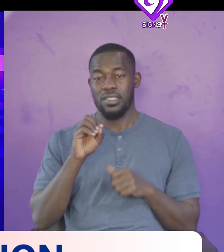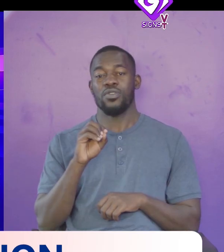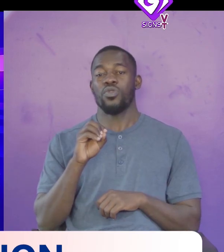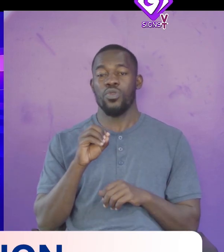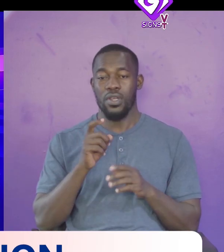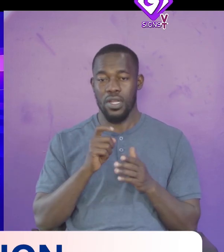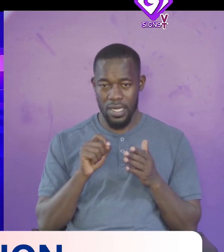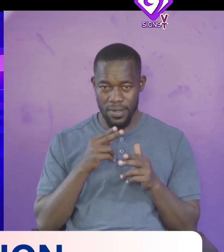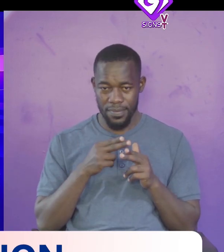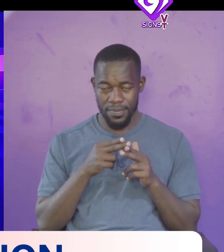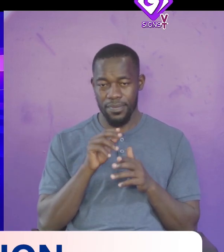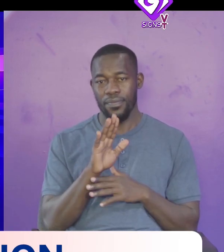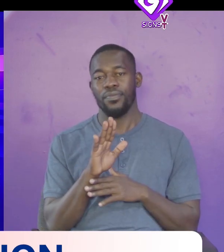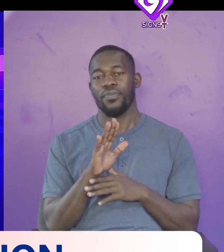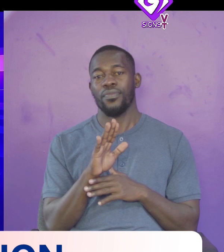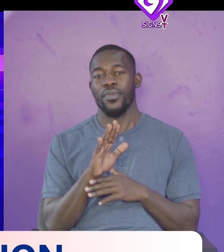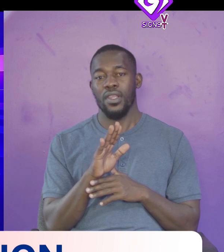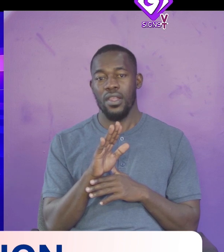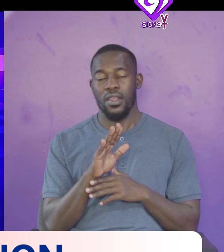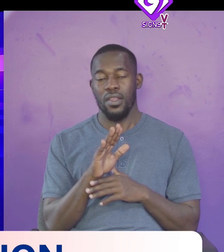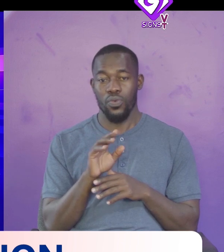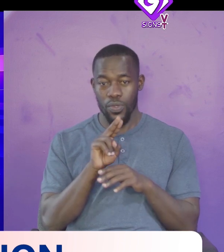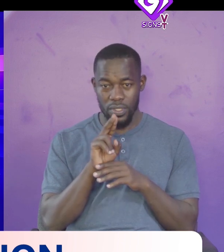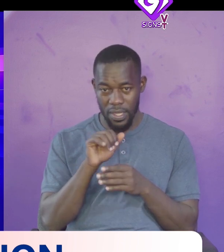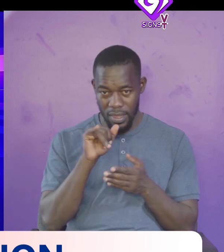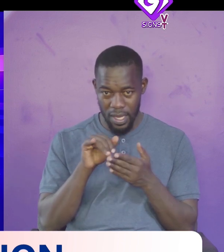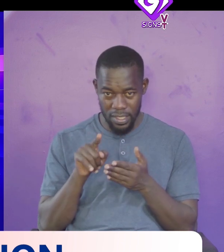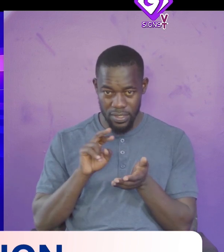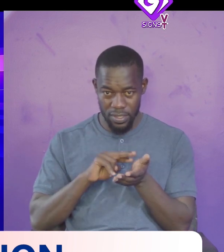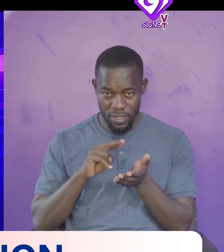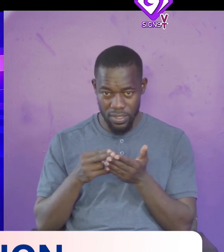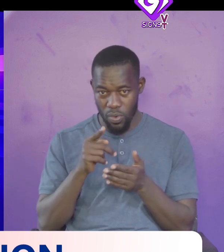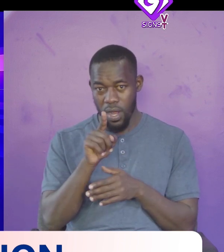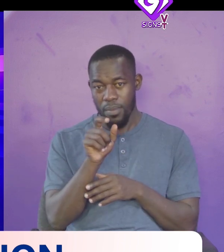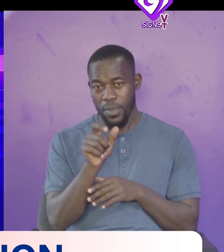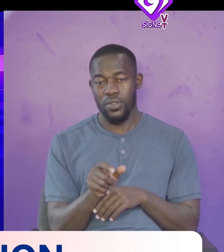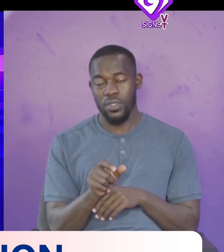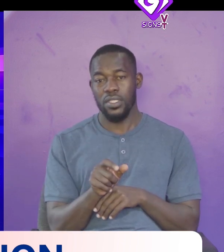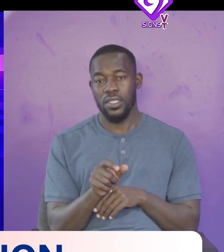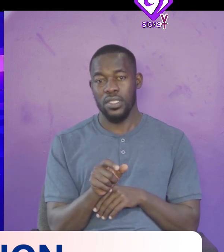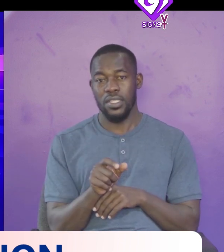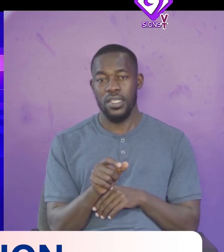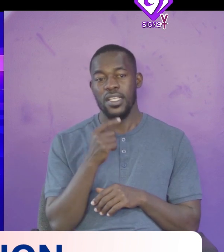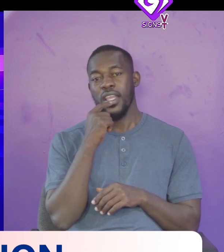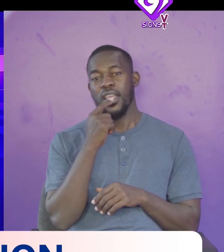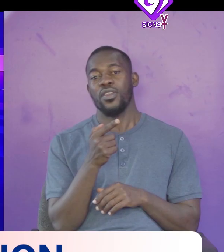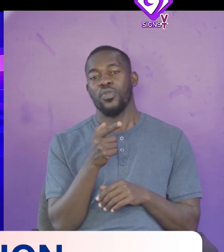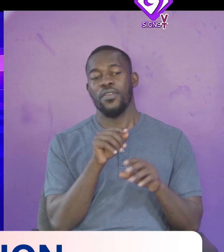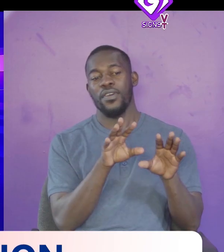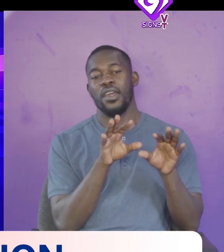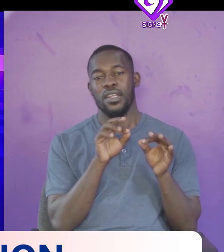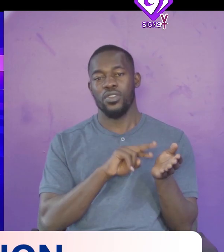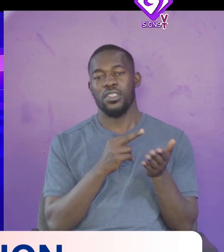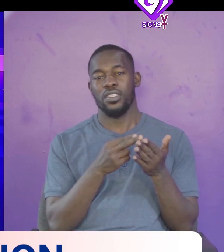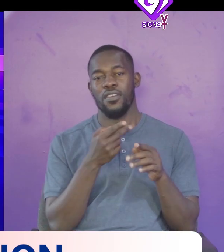and that is what we've been collecting resources from. Somebody claimed that we used to be given resources from